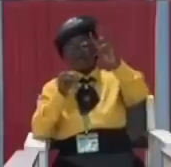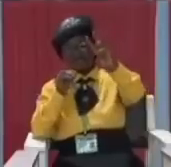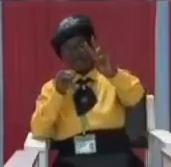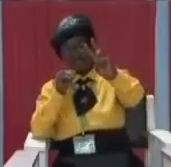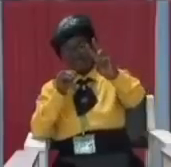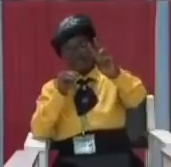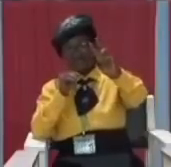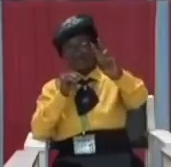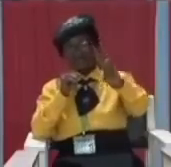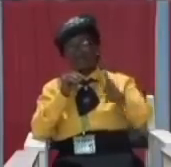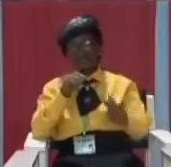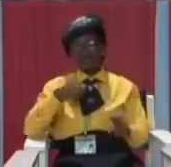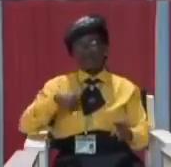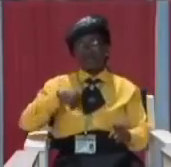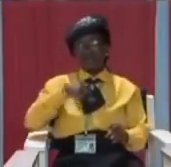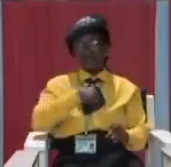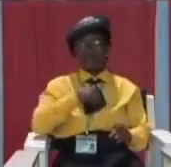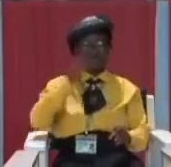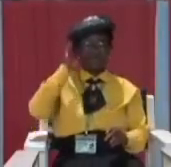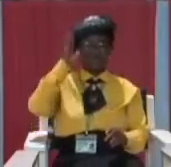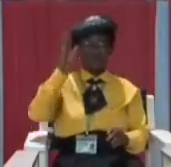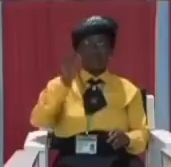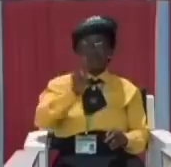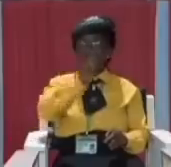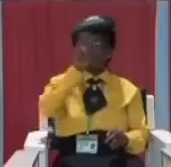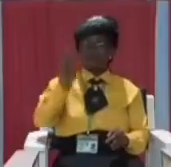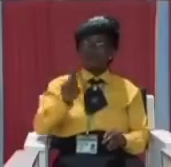And we are going to use modern language.